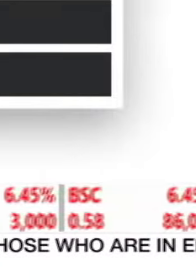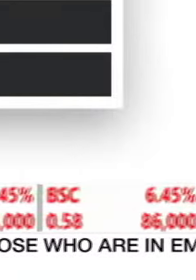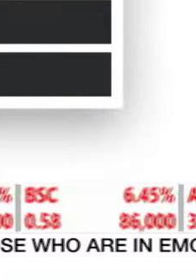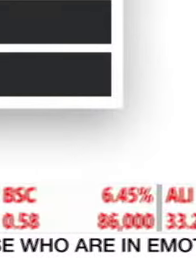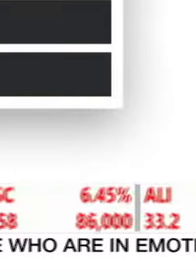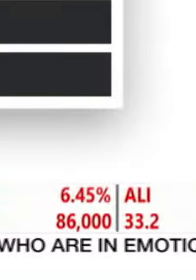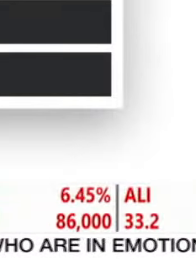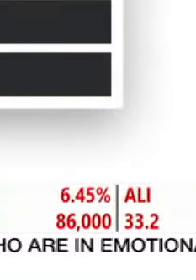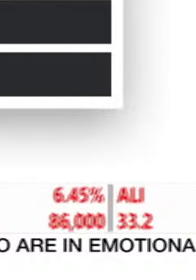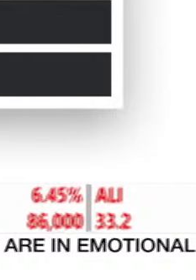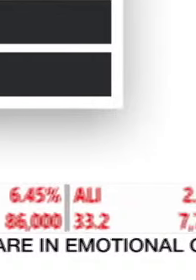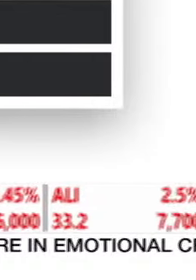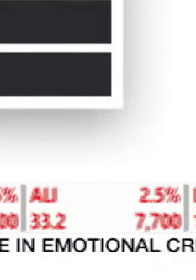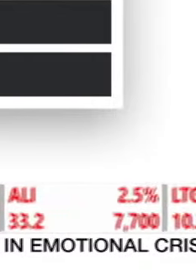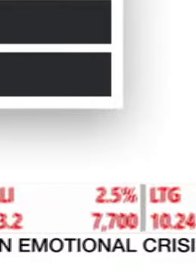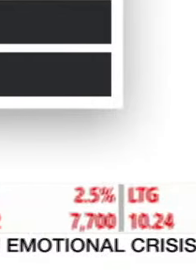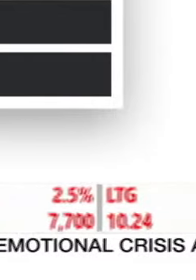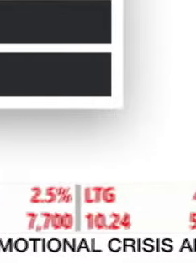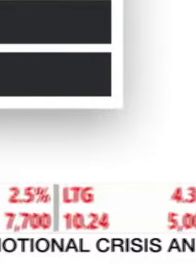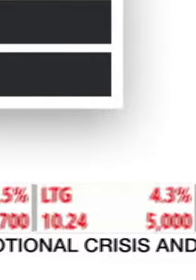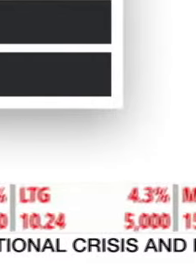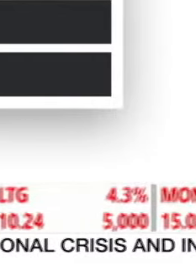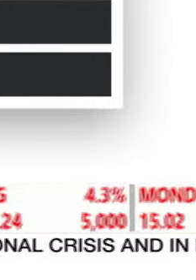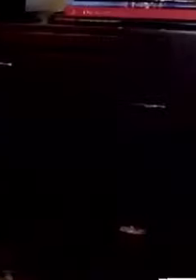data collating system.